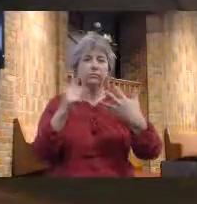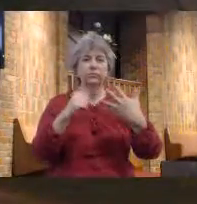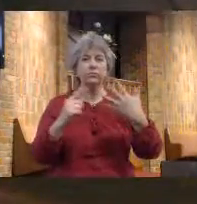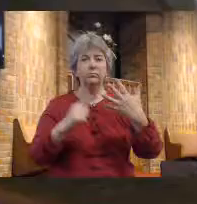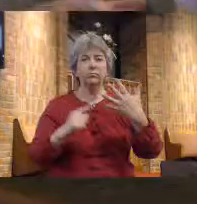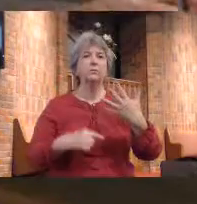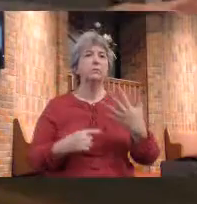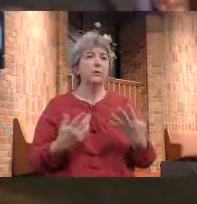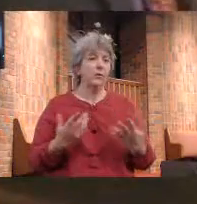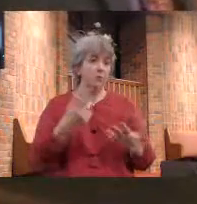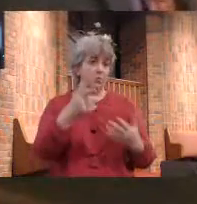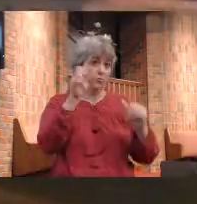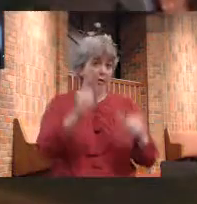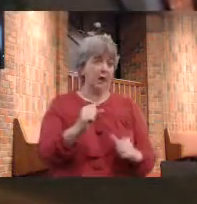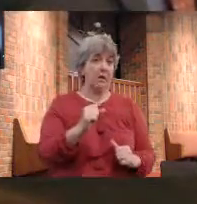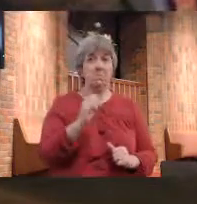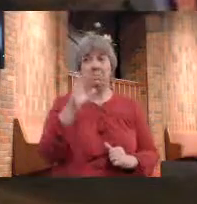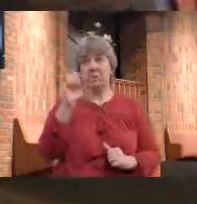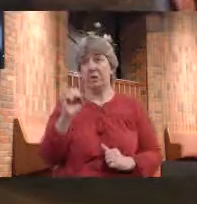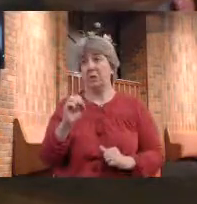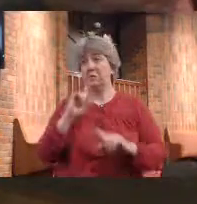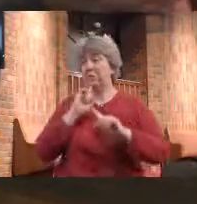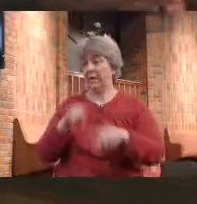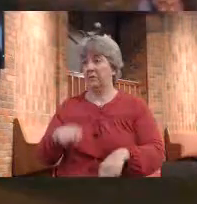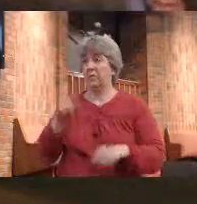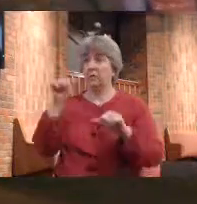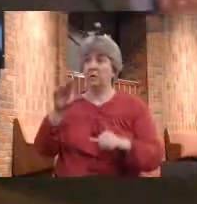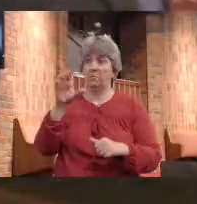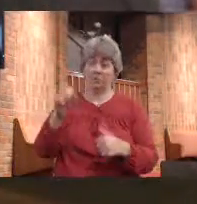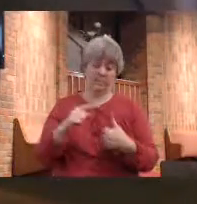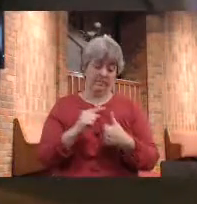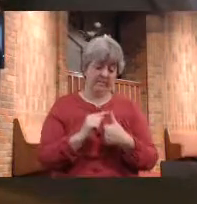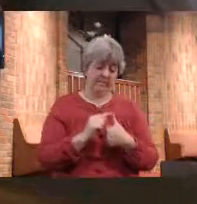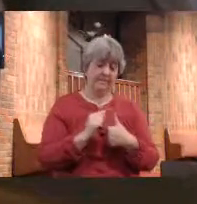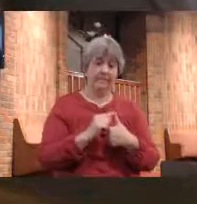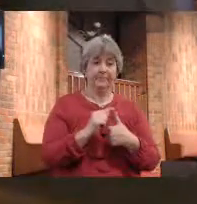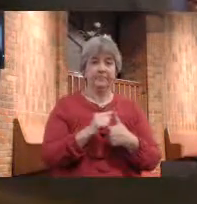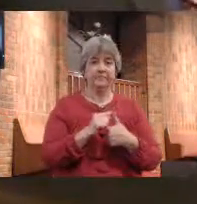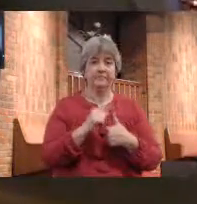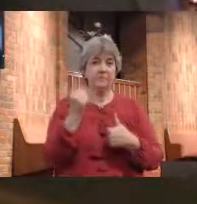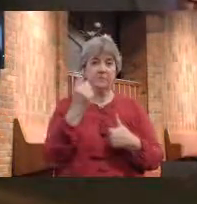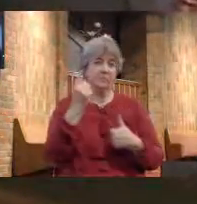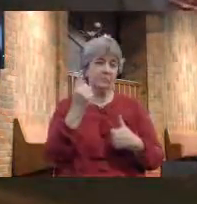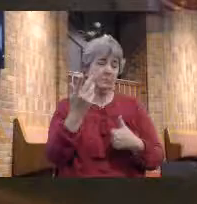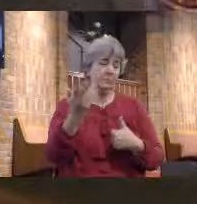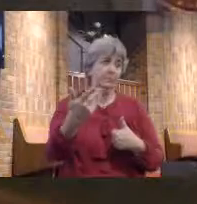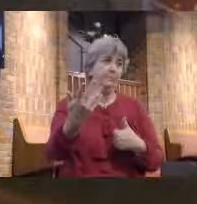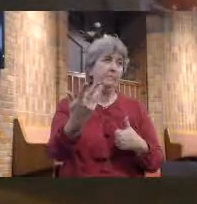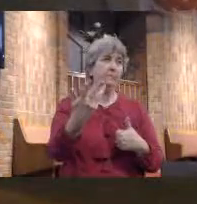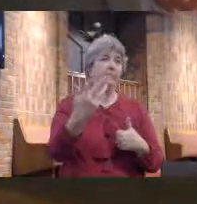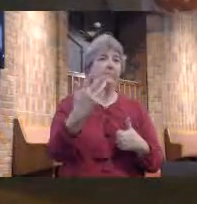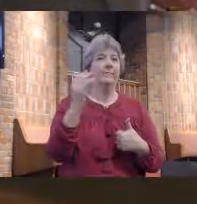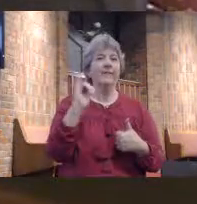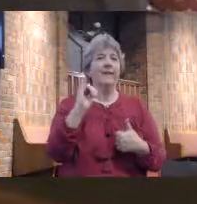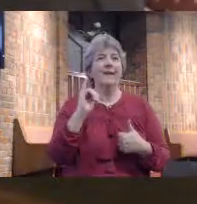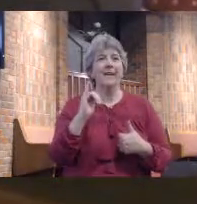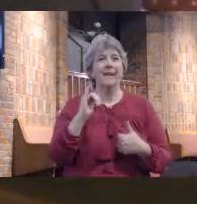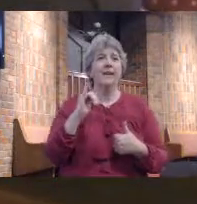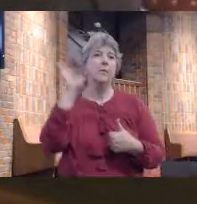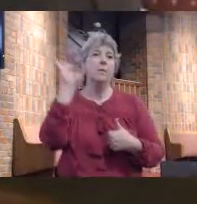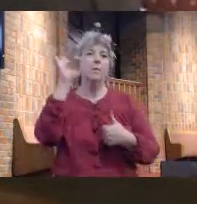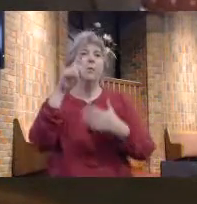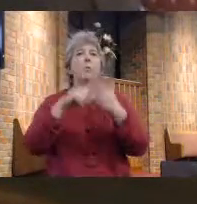that explanation might be something along this line, which would be a typical sermon, perhaps, on